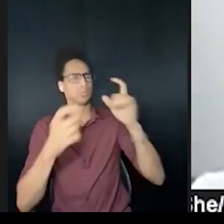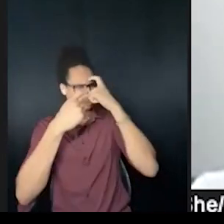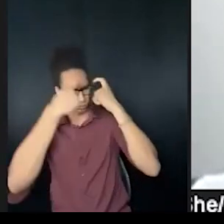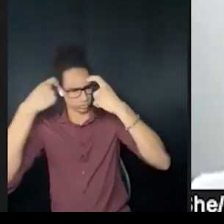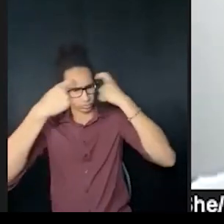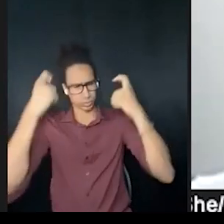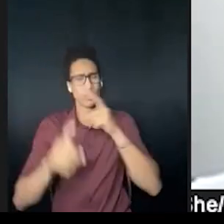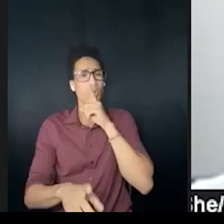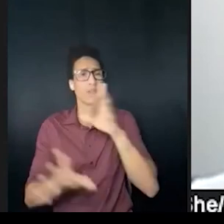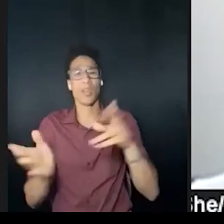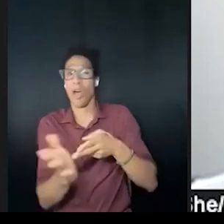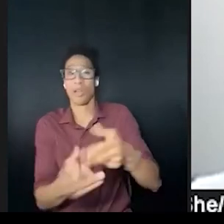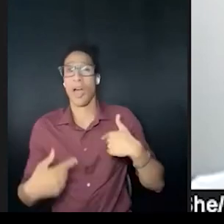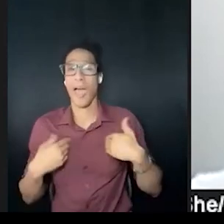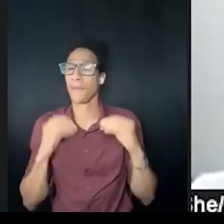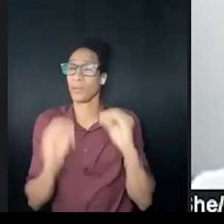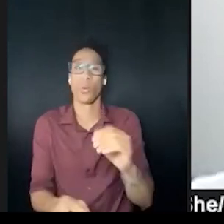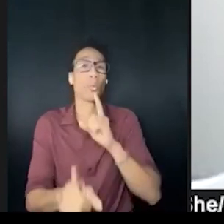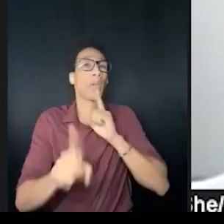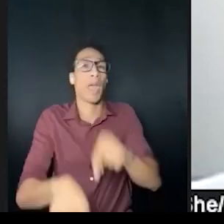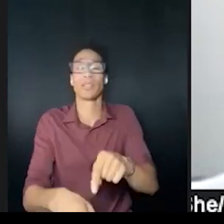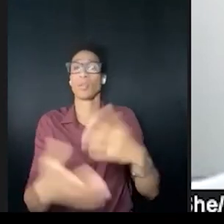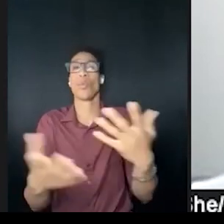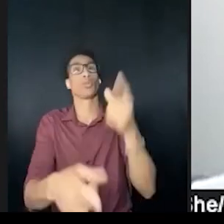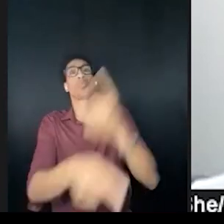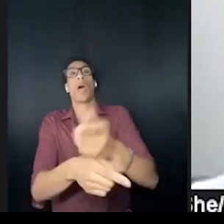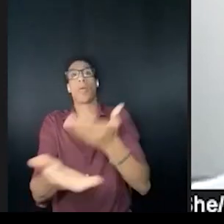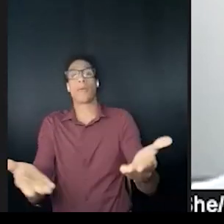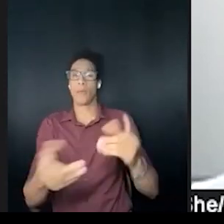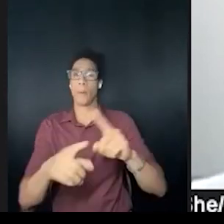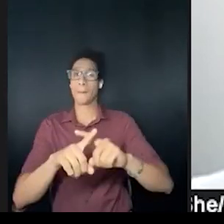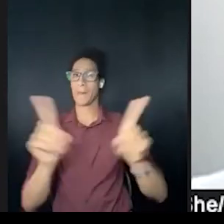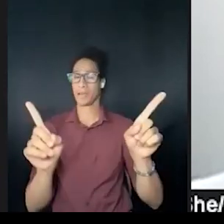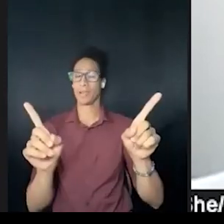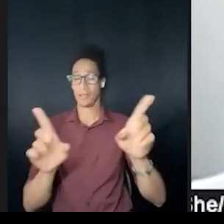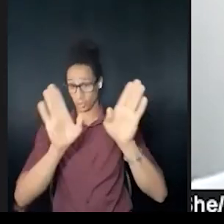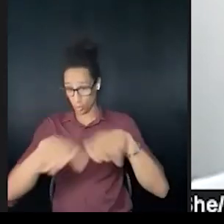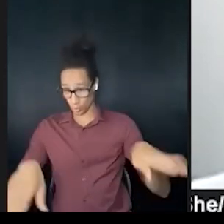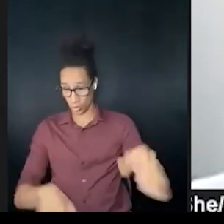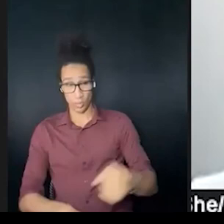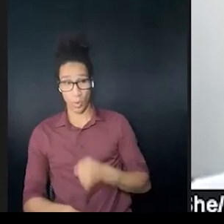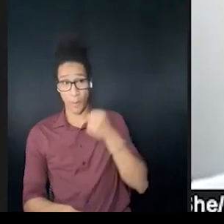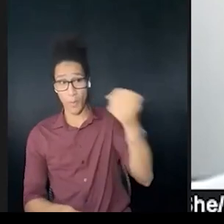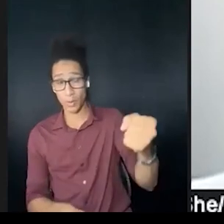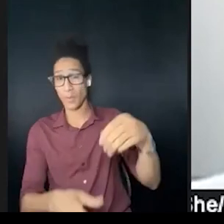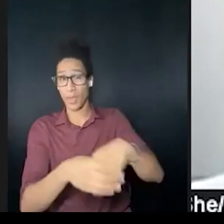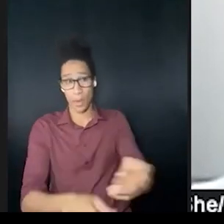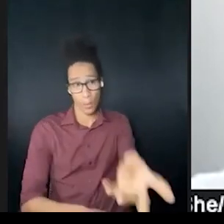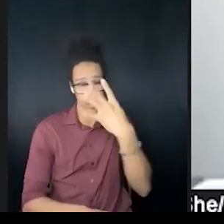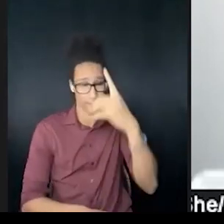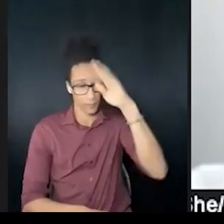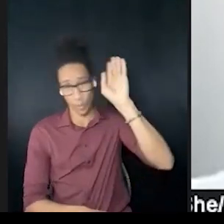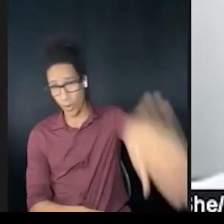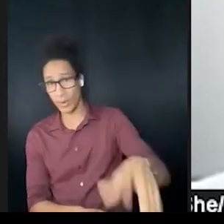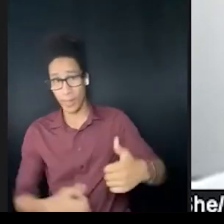I don't have an answer of what would be the correct thing, but the correct thing isn't to put kids in prison for the rest of their life and not give them the opportunity